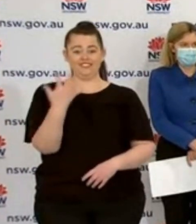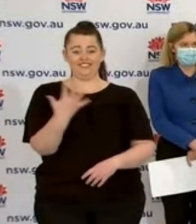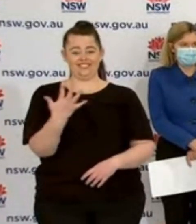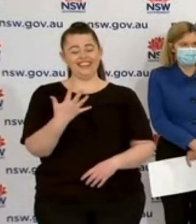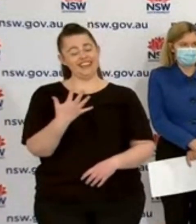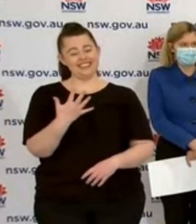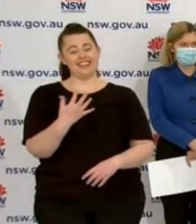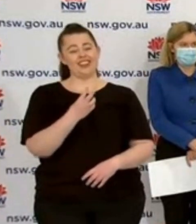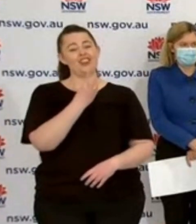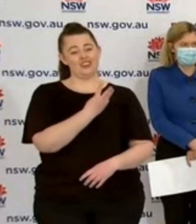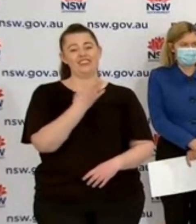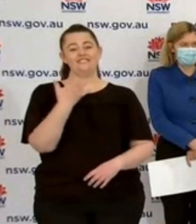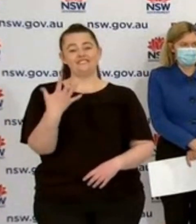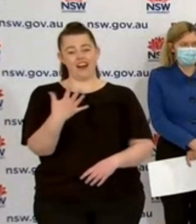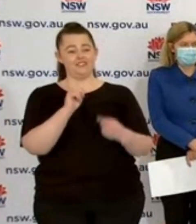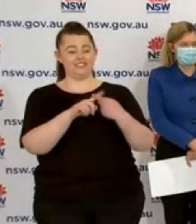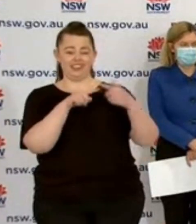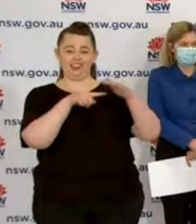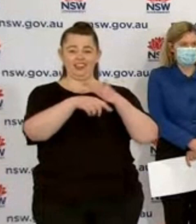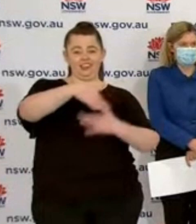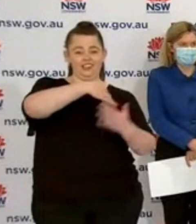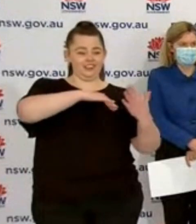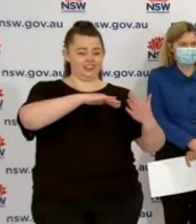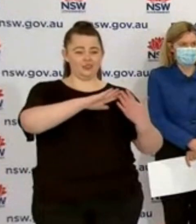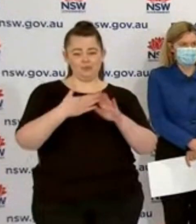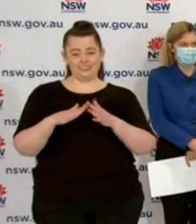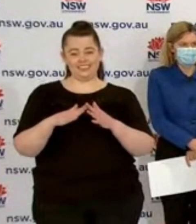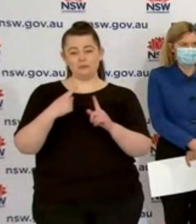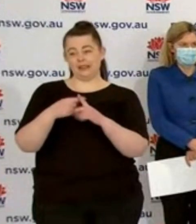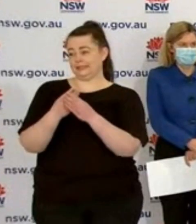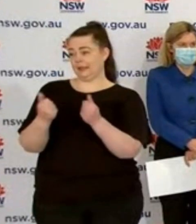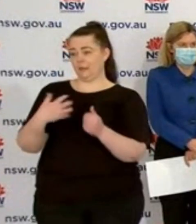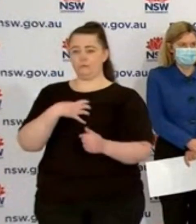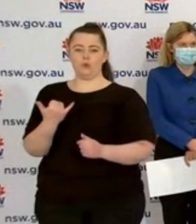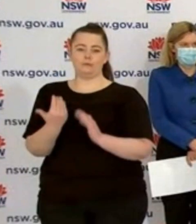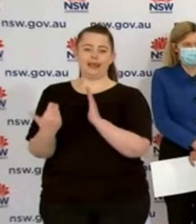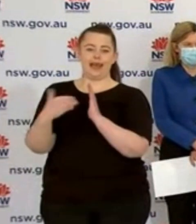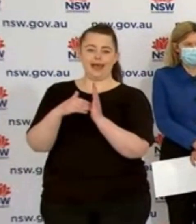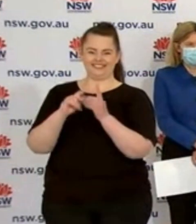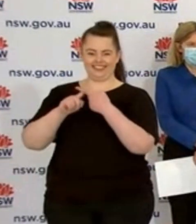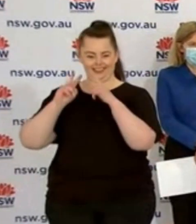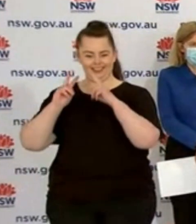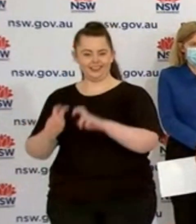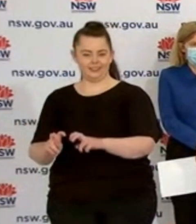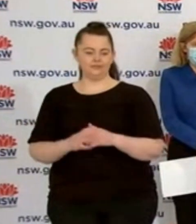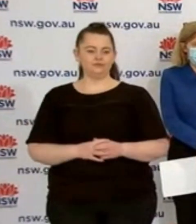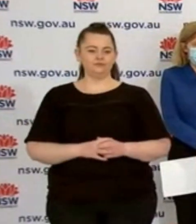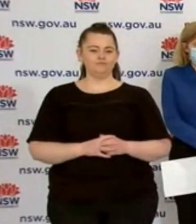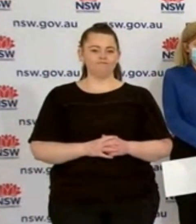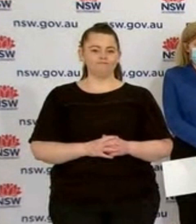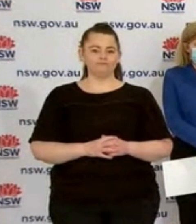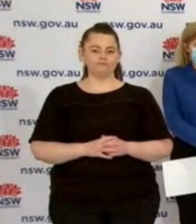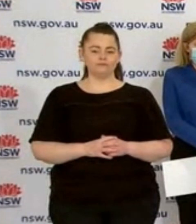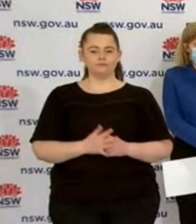infectious in the community, and that number is likely to go up as cases under investigation are consolidated. Regrettably, 4 people lost